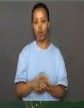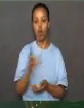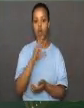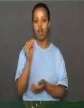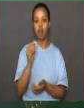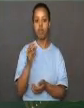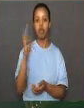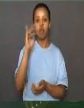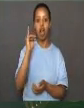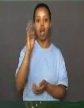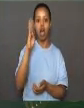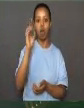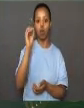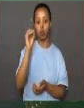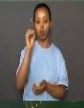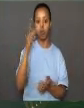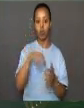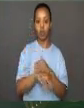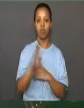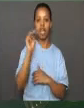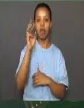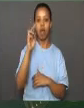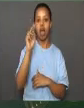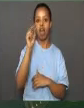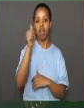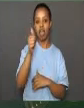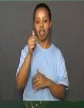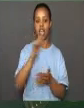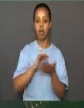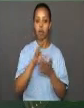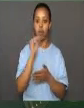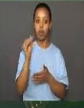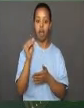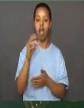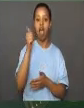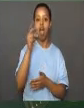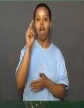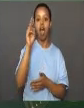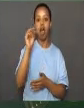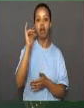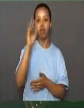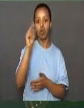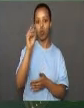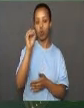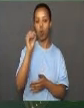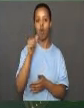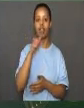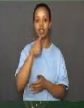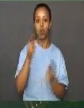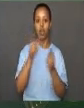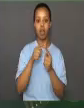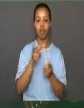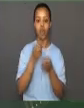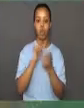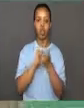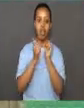ribosome, the mRNA is read and amino acids are assembled into a